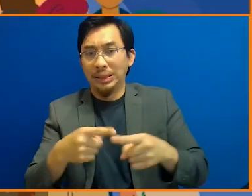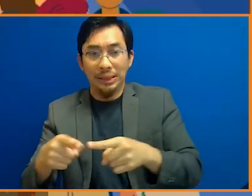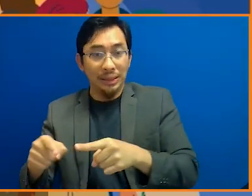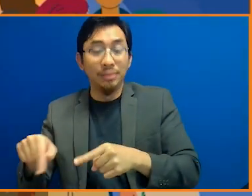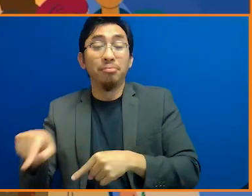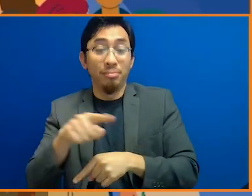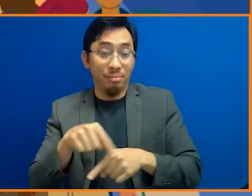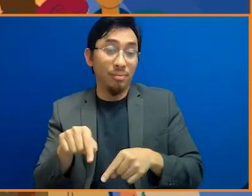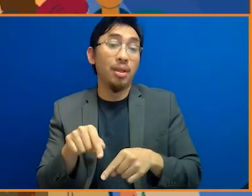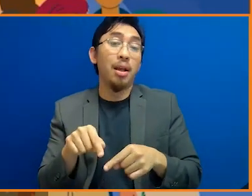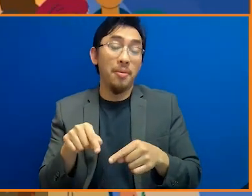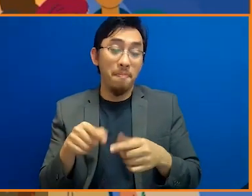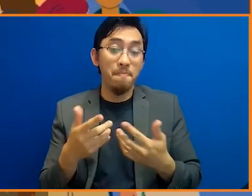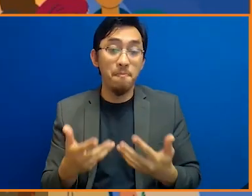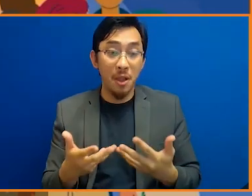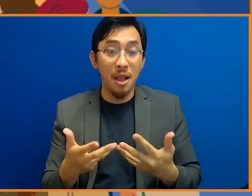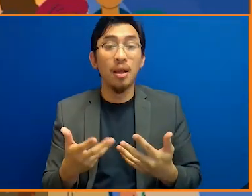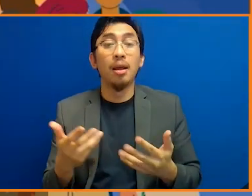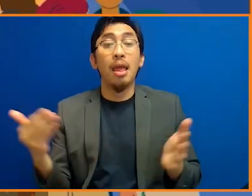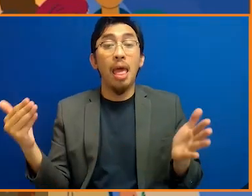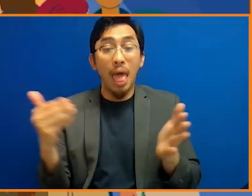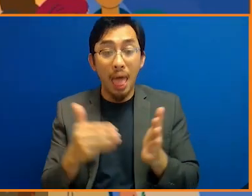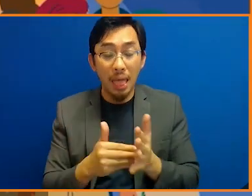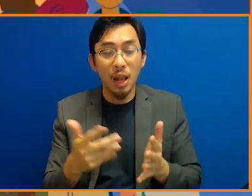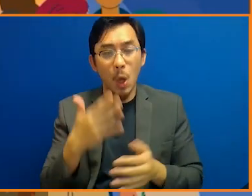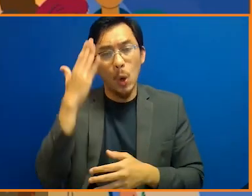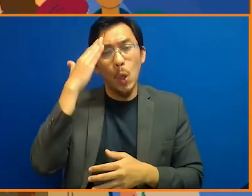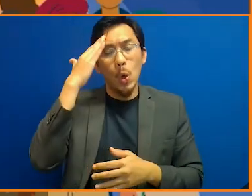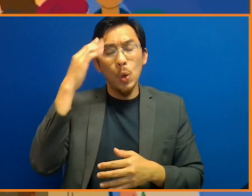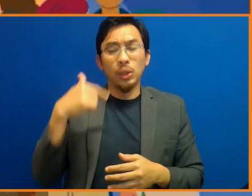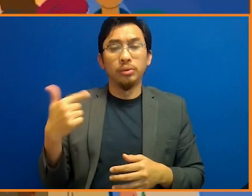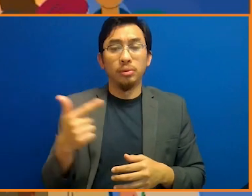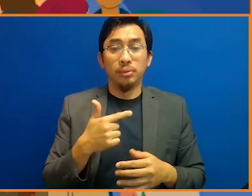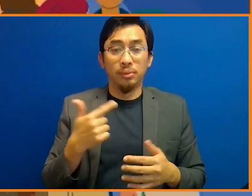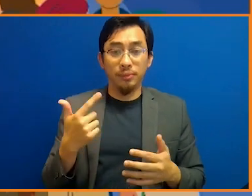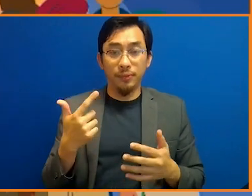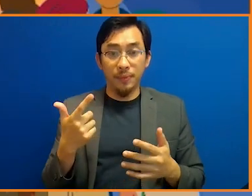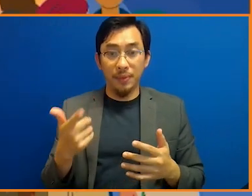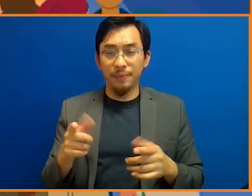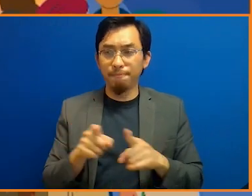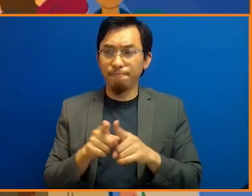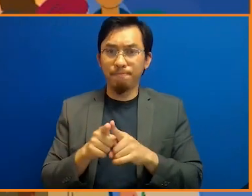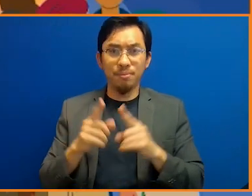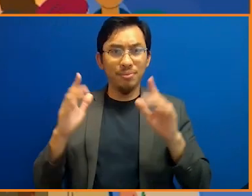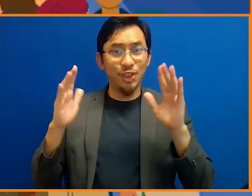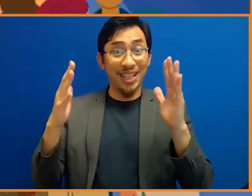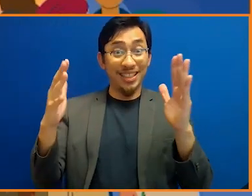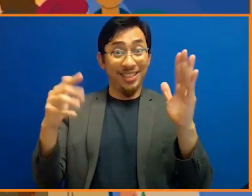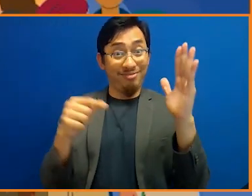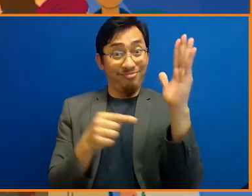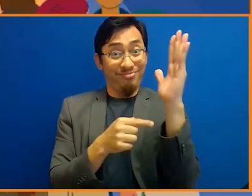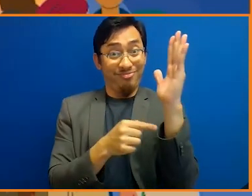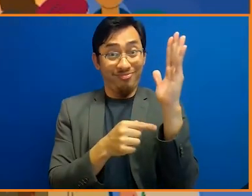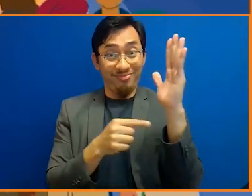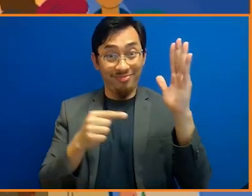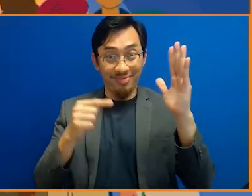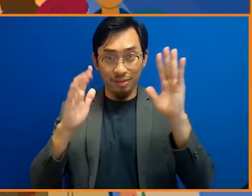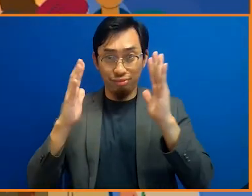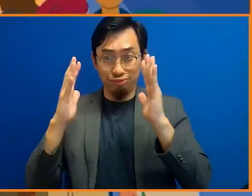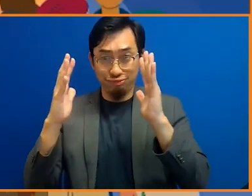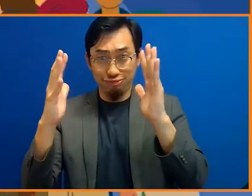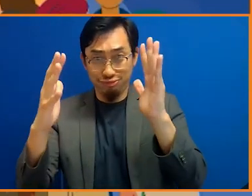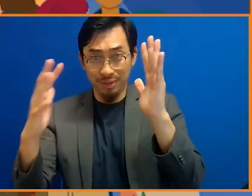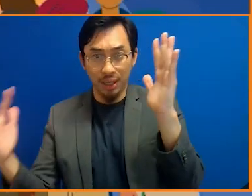like the trees infrastructure, green infrastructure. So again, we know